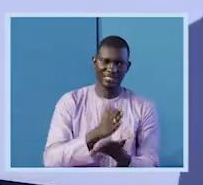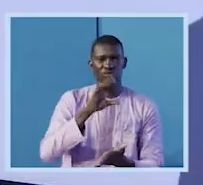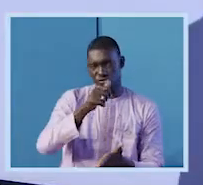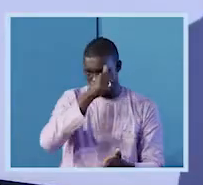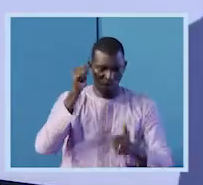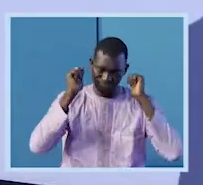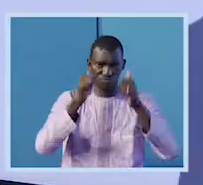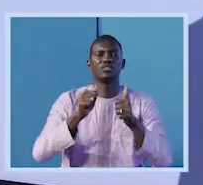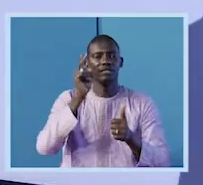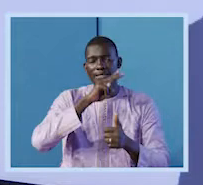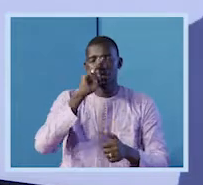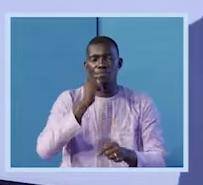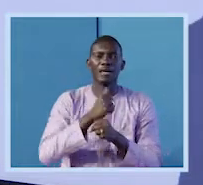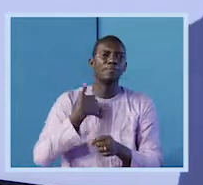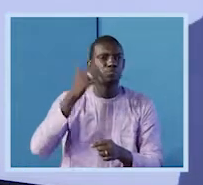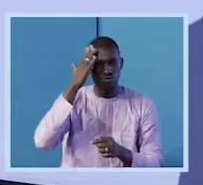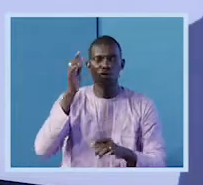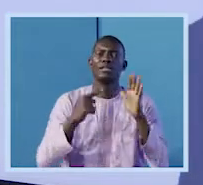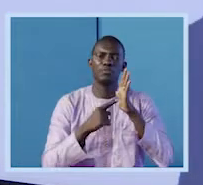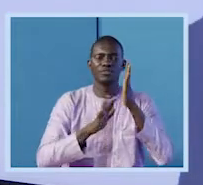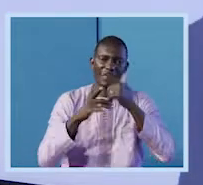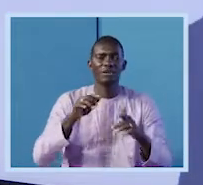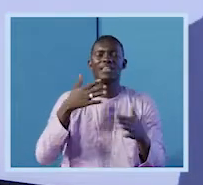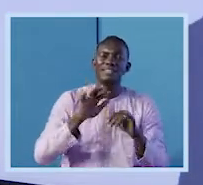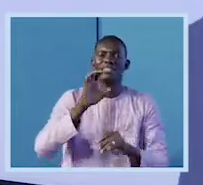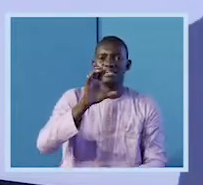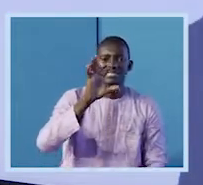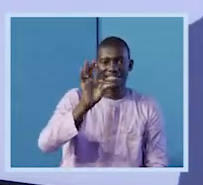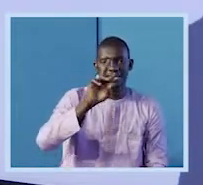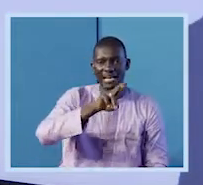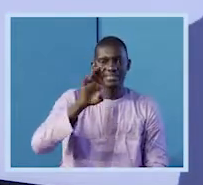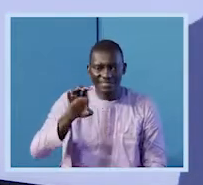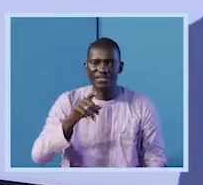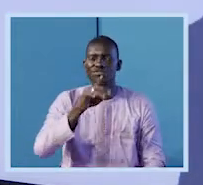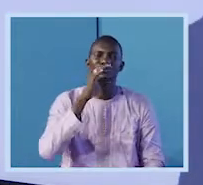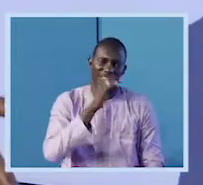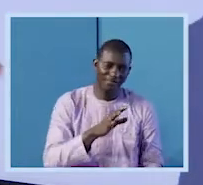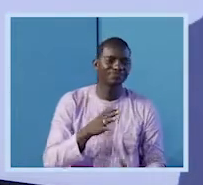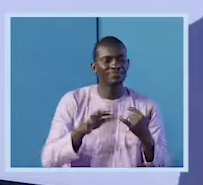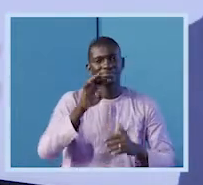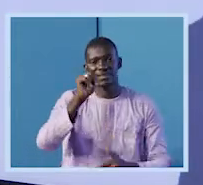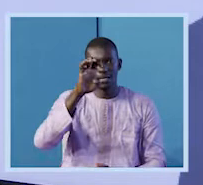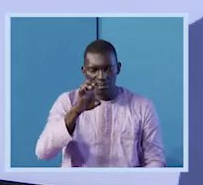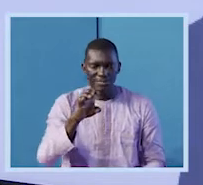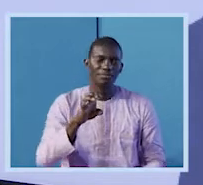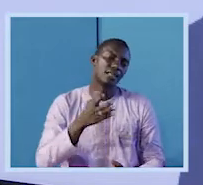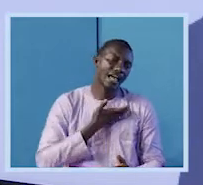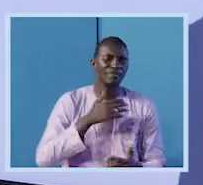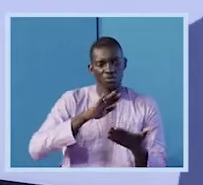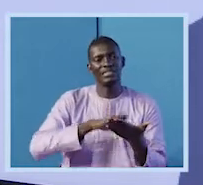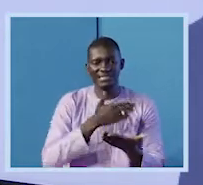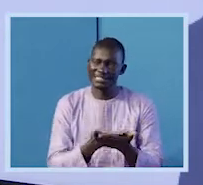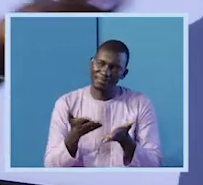trying to let people know the importance of sign language. Even the TRRC and also junior, you mentioned it. Ibrahim Cham has once been